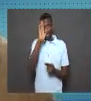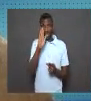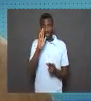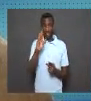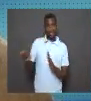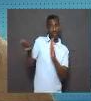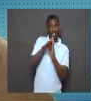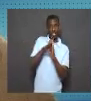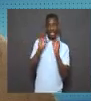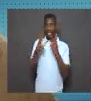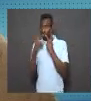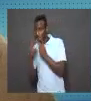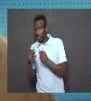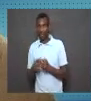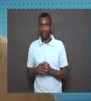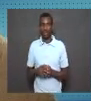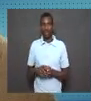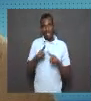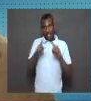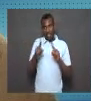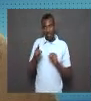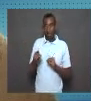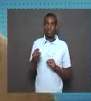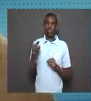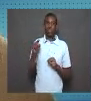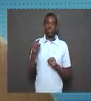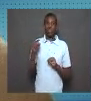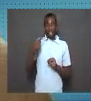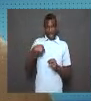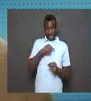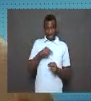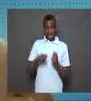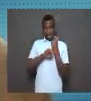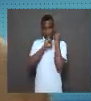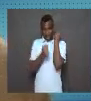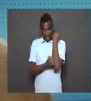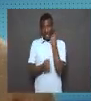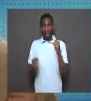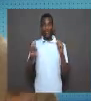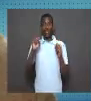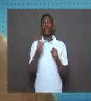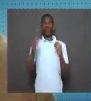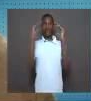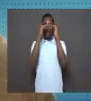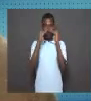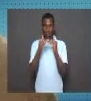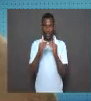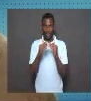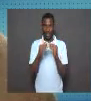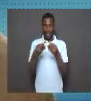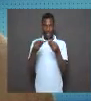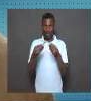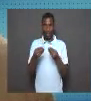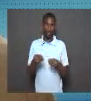are observing, it is able to provide us with a basic equation